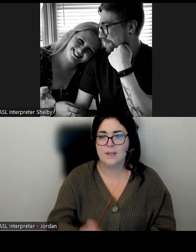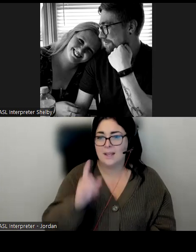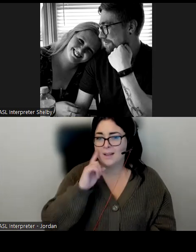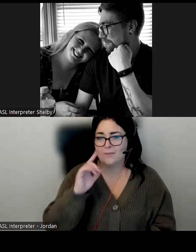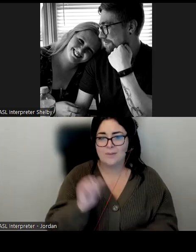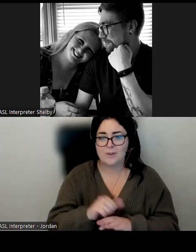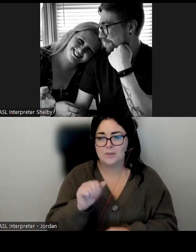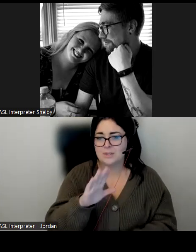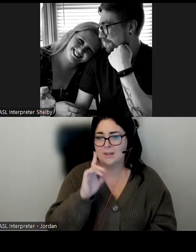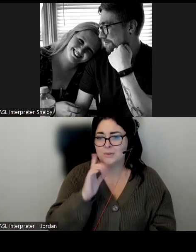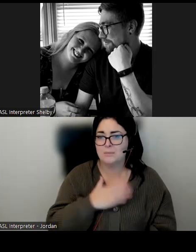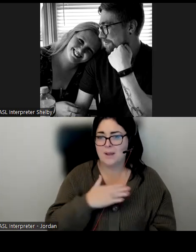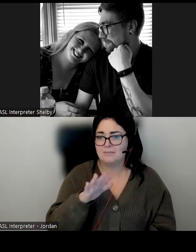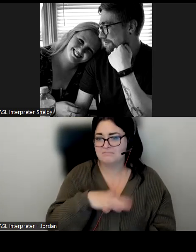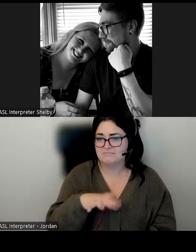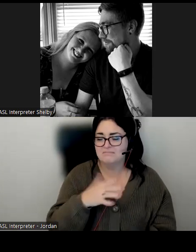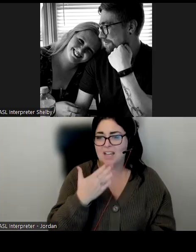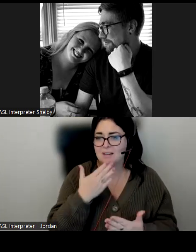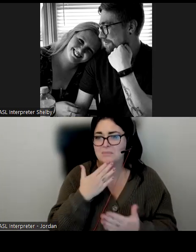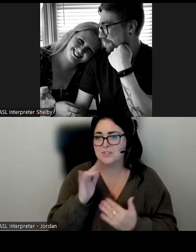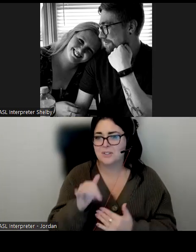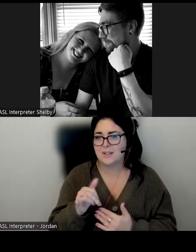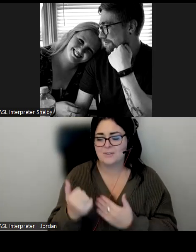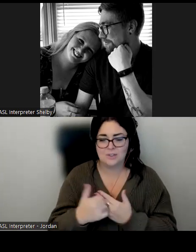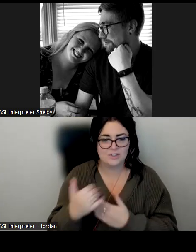Port Bath, I would greatly appreciate it.